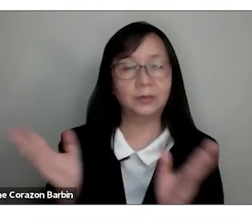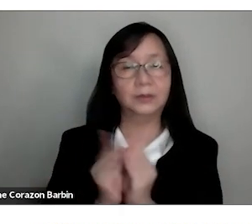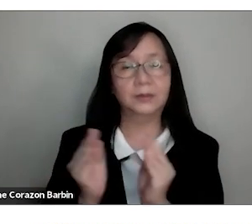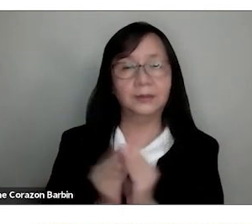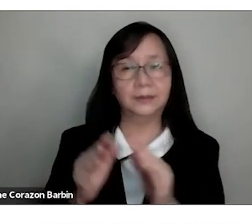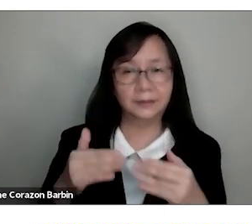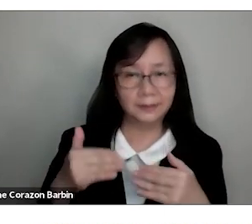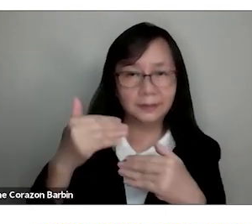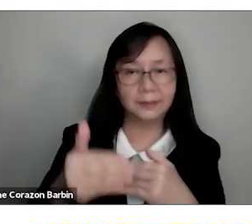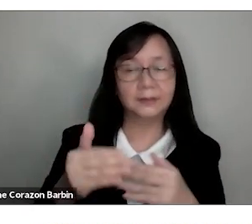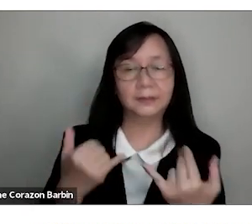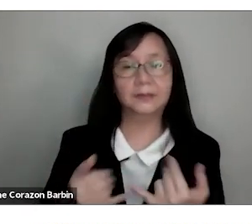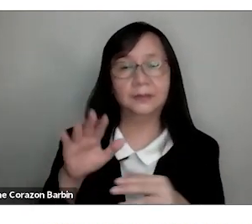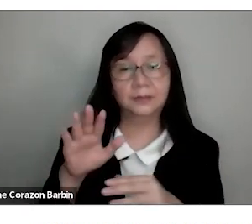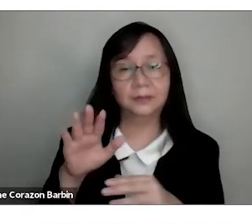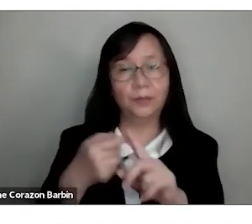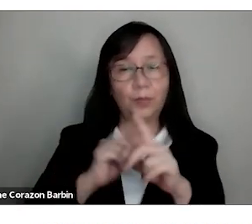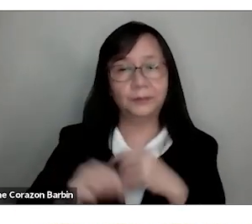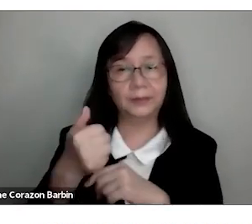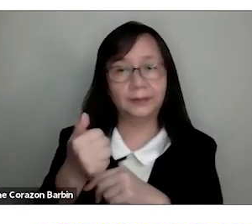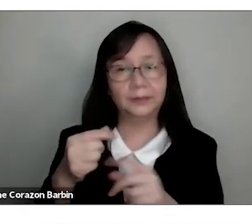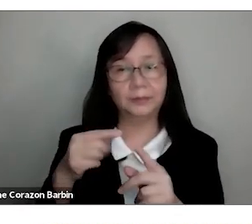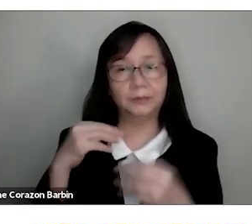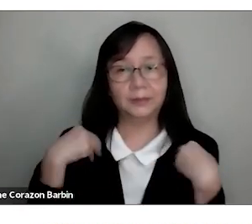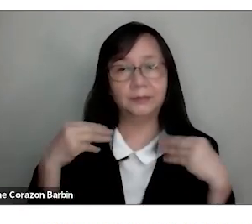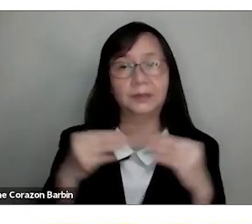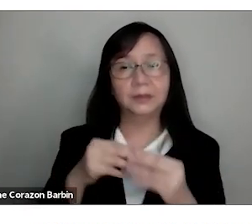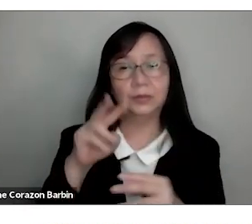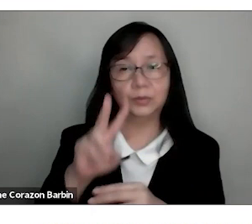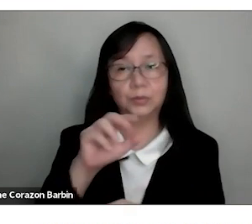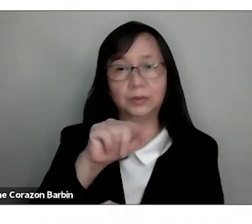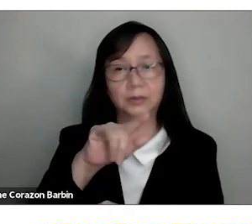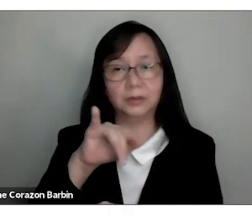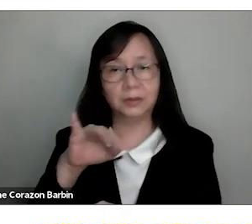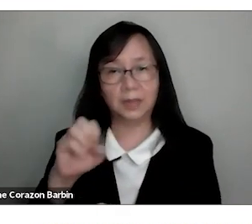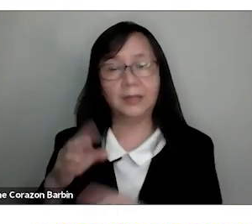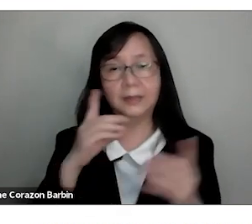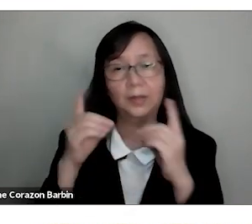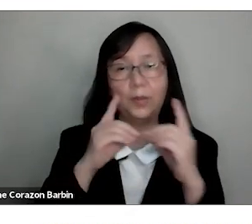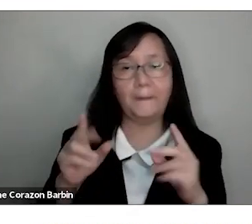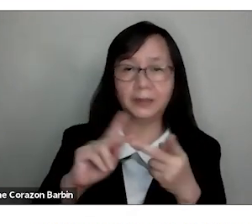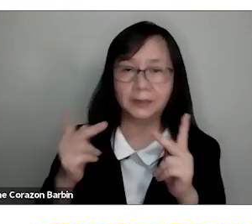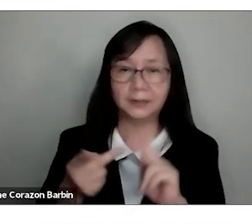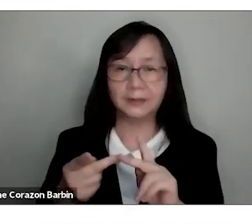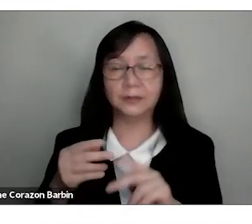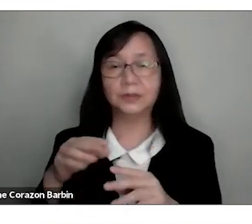child delegates from 10 member states and 2 ASEAN dialogue partners such as Japan and Hong